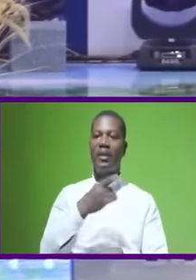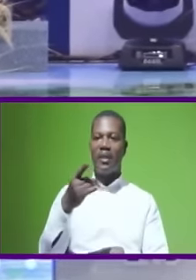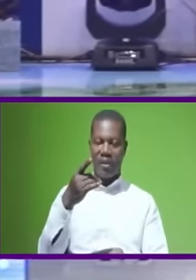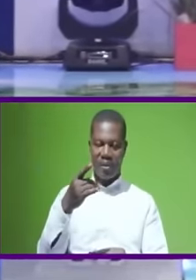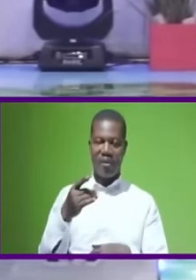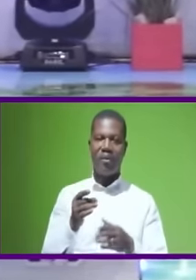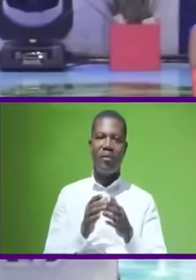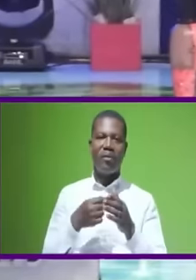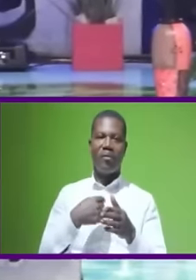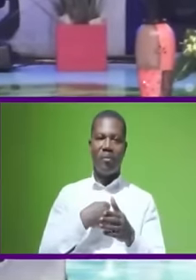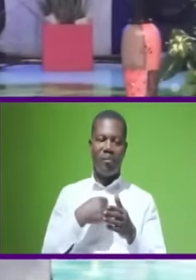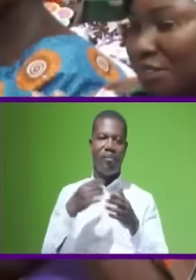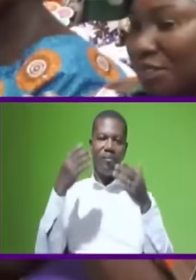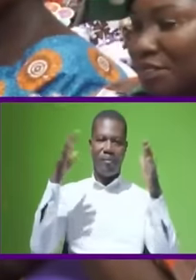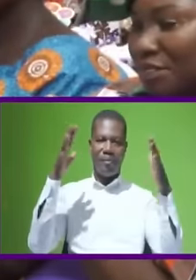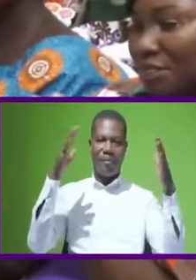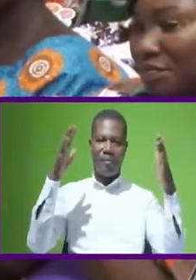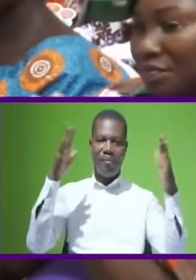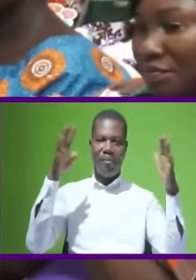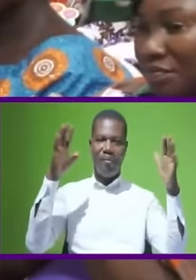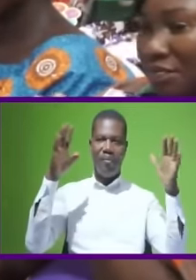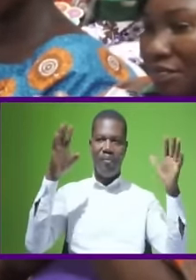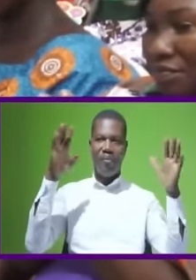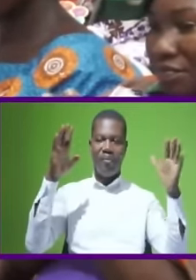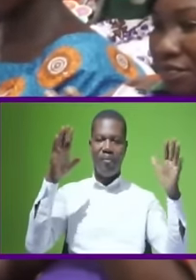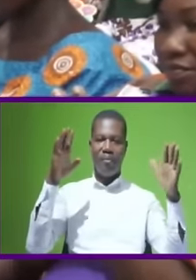Powerful. Yes.